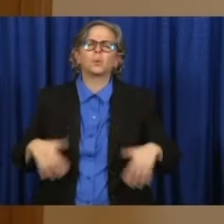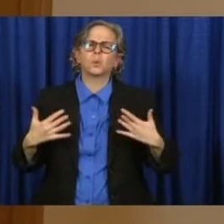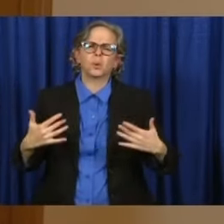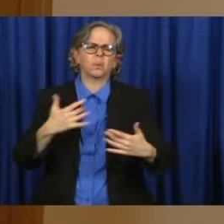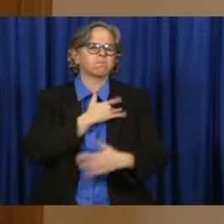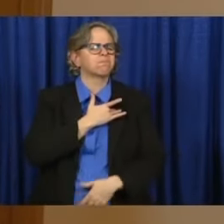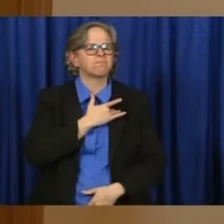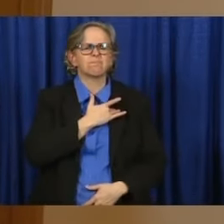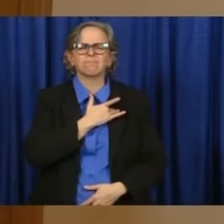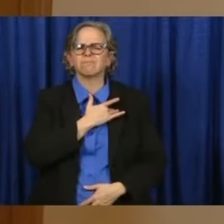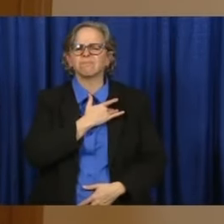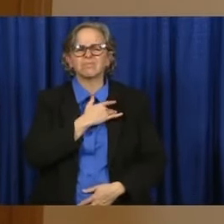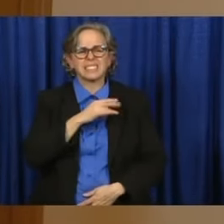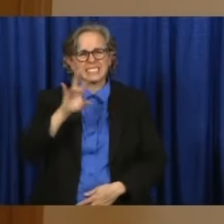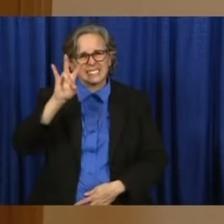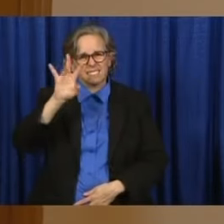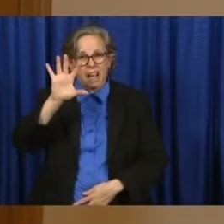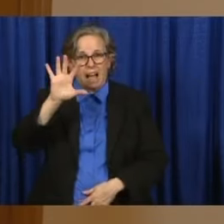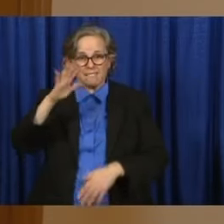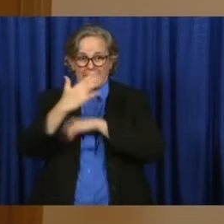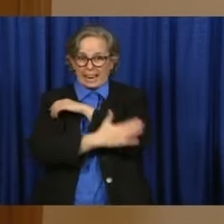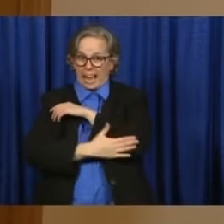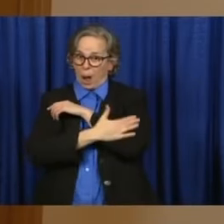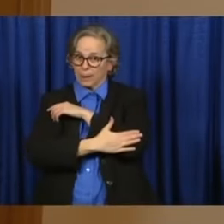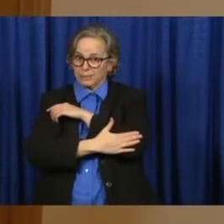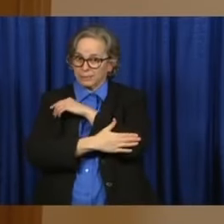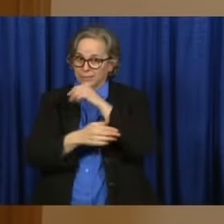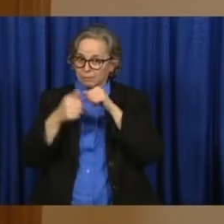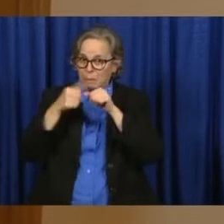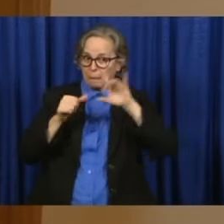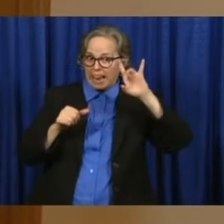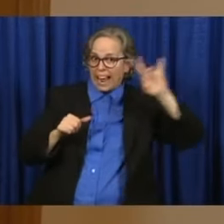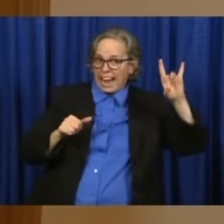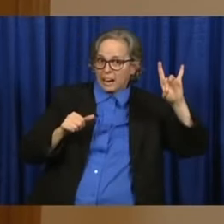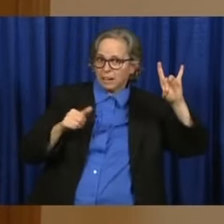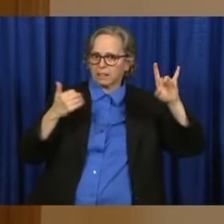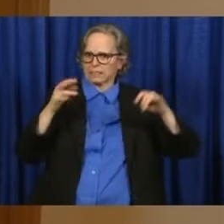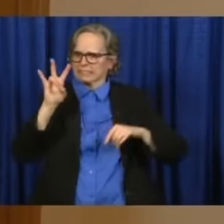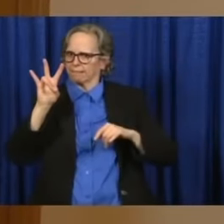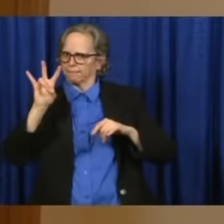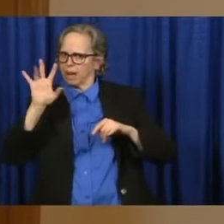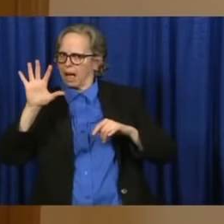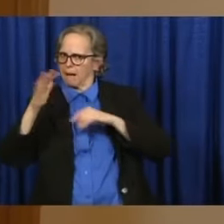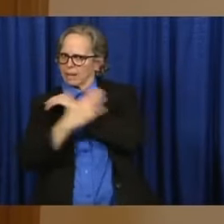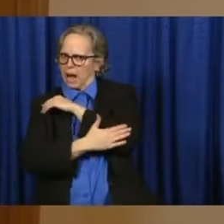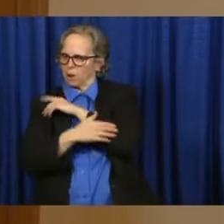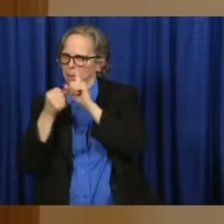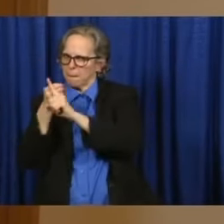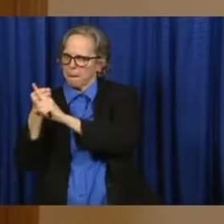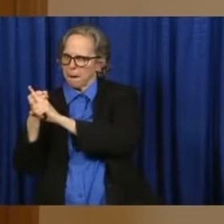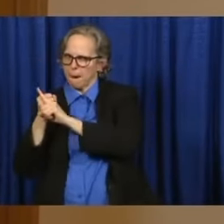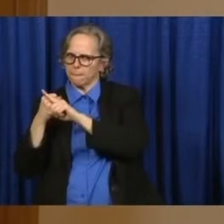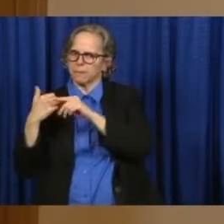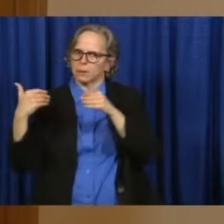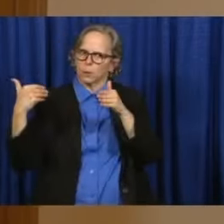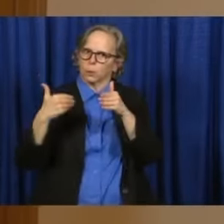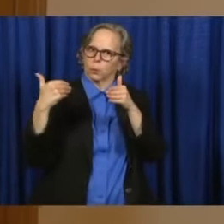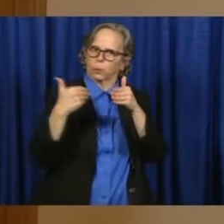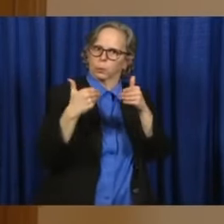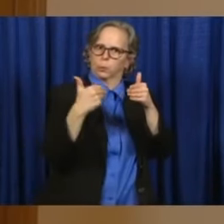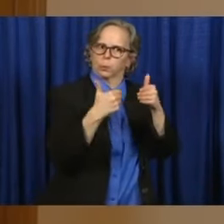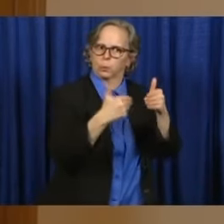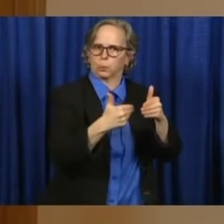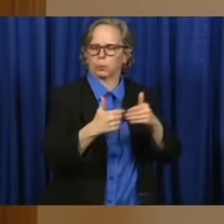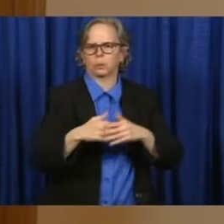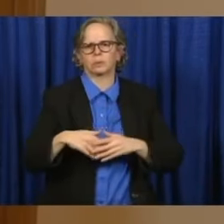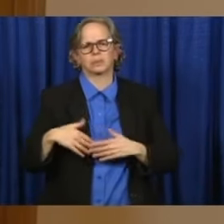75 of our counties have at least one person who has tested positive, and many by this point.